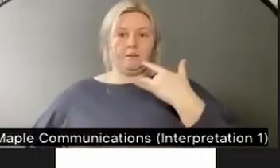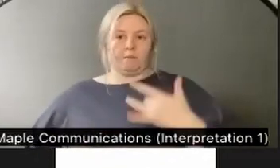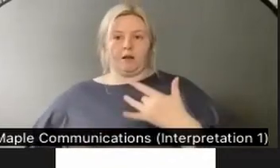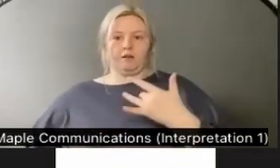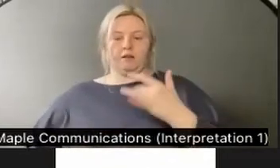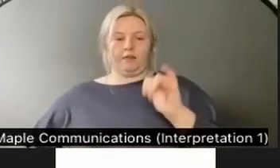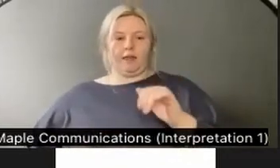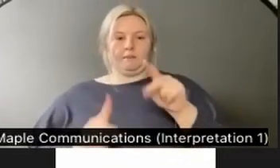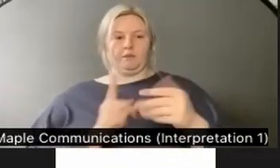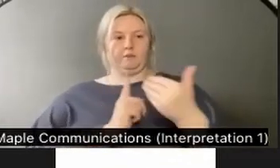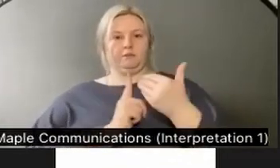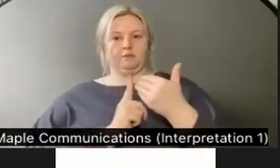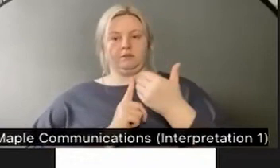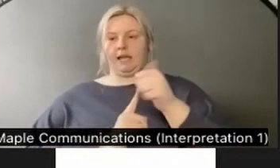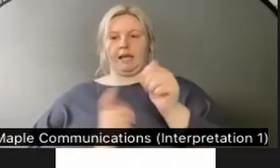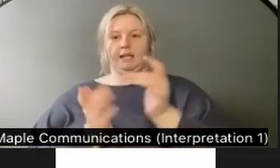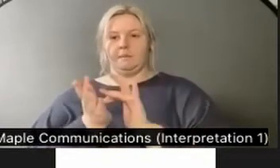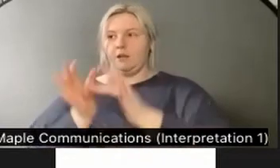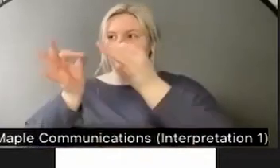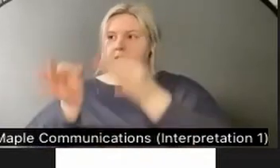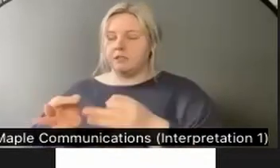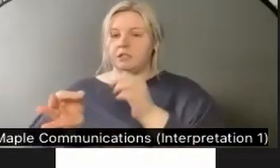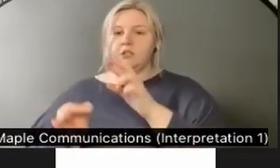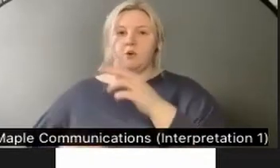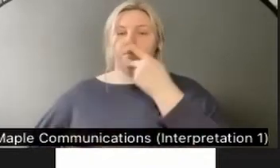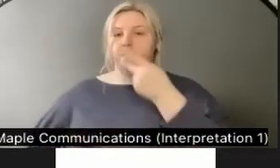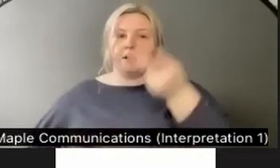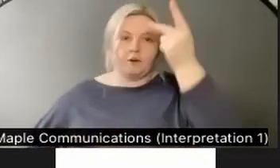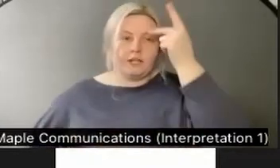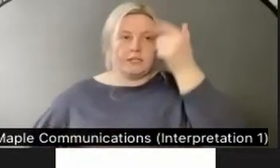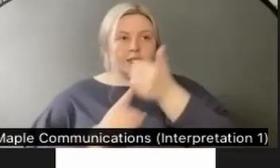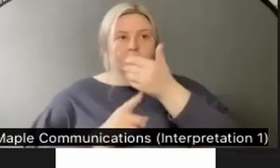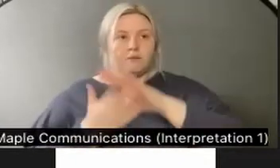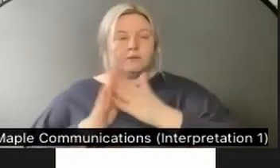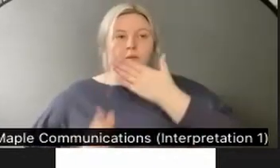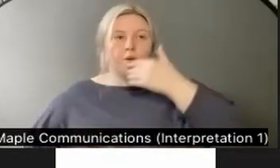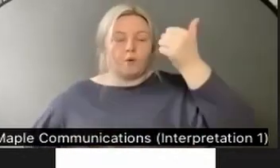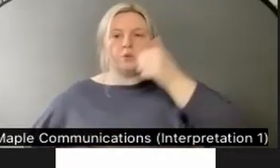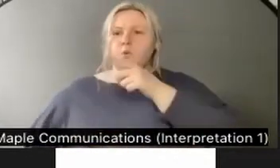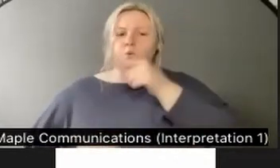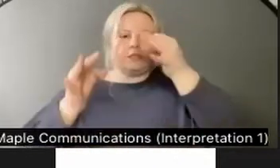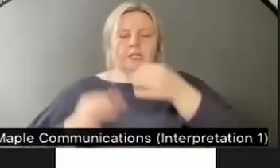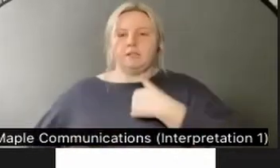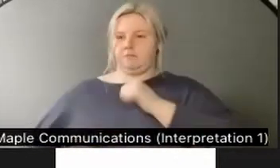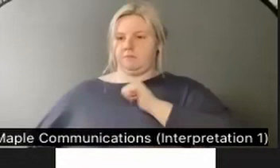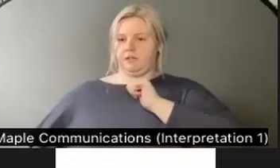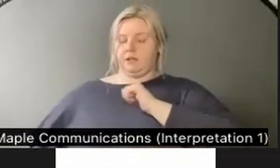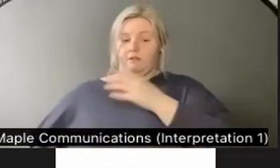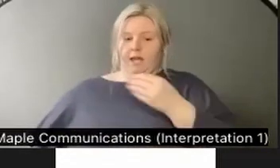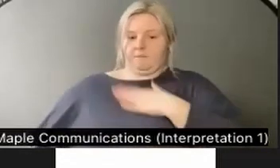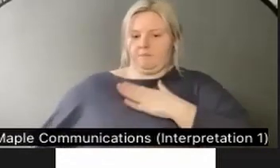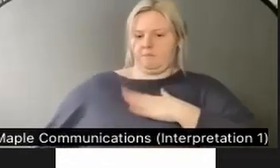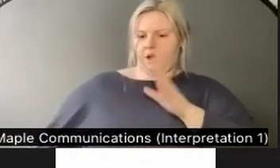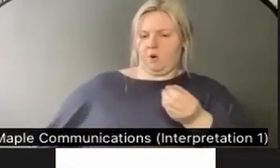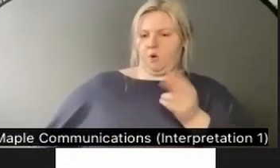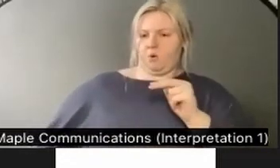medical decisions involving our aging parents, and, of course, myself. In return, my brother,